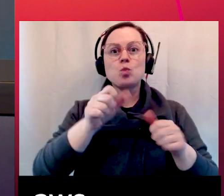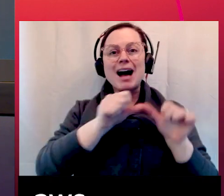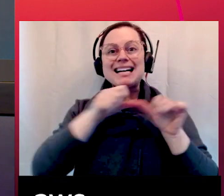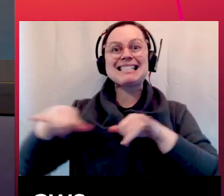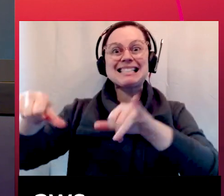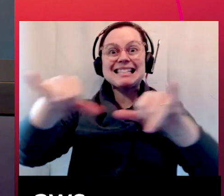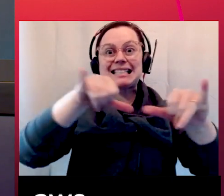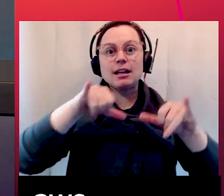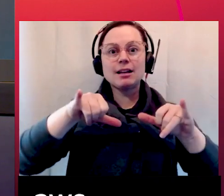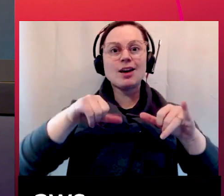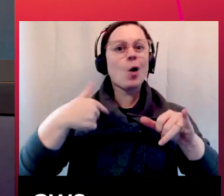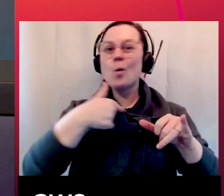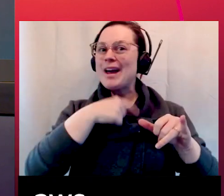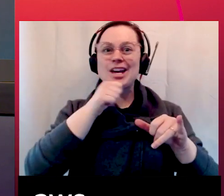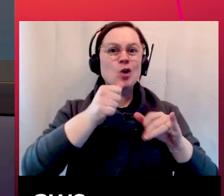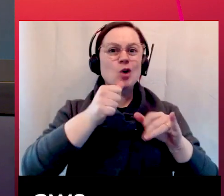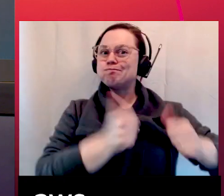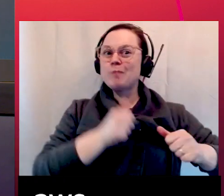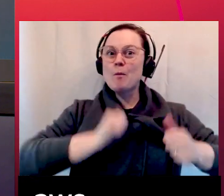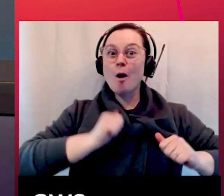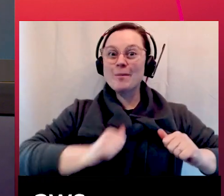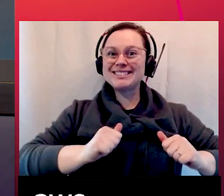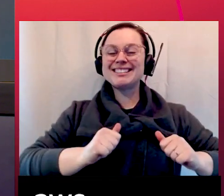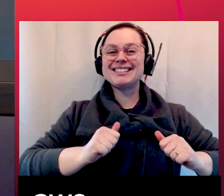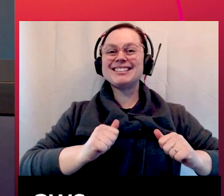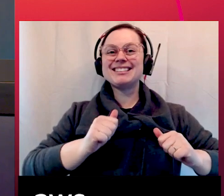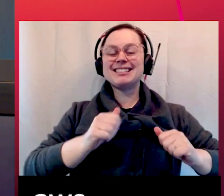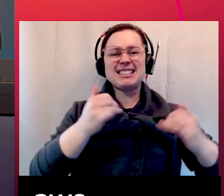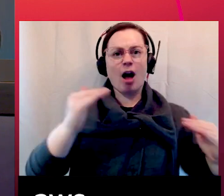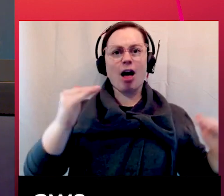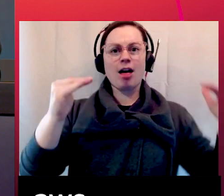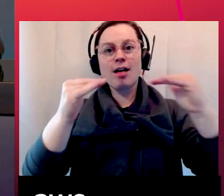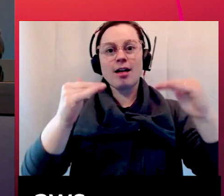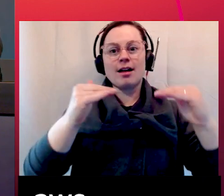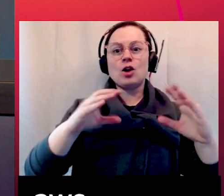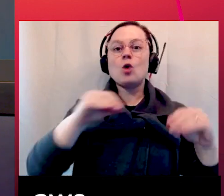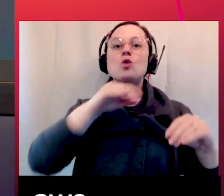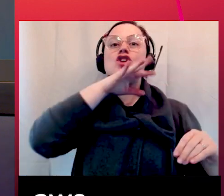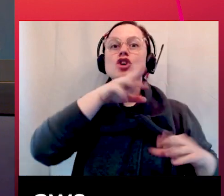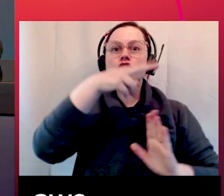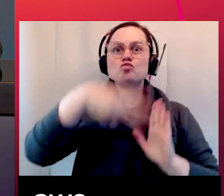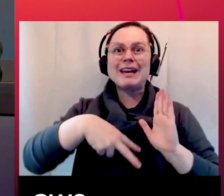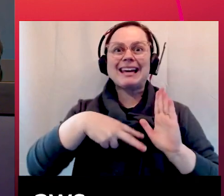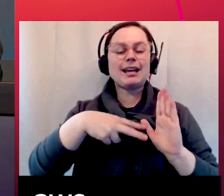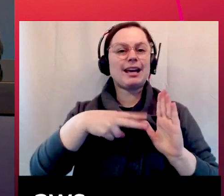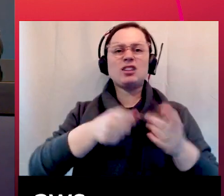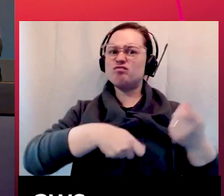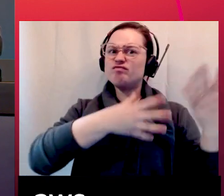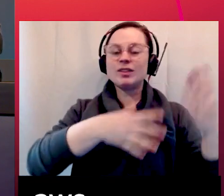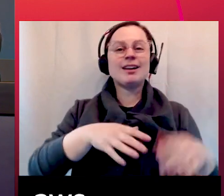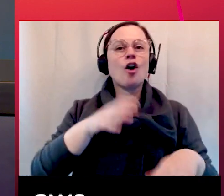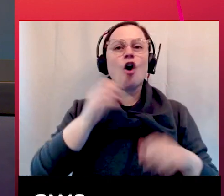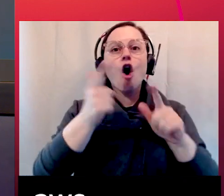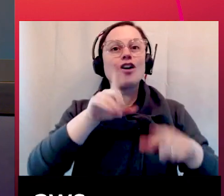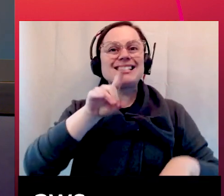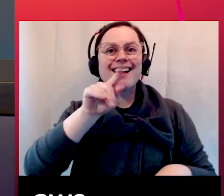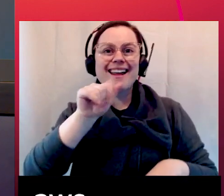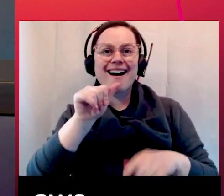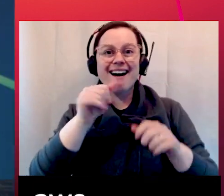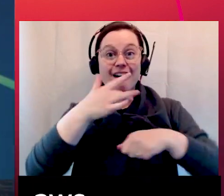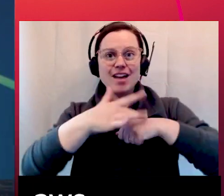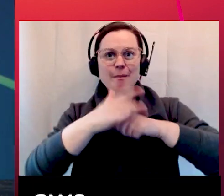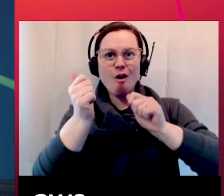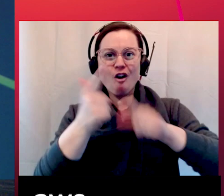don't. So no longer dirty reads that you have to deal with. You have all your data available all the time, and these are the